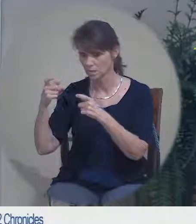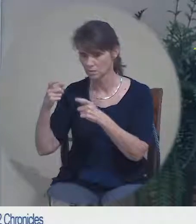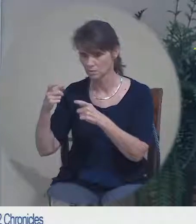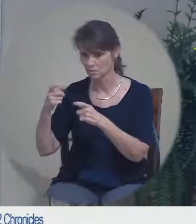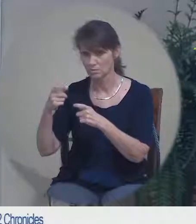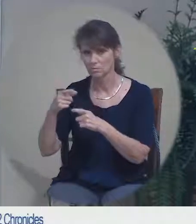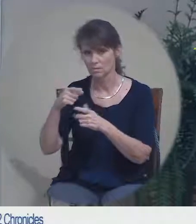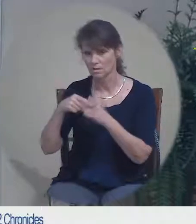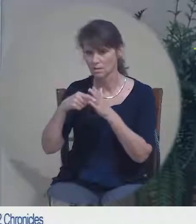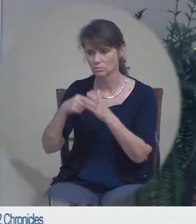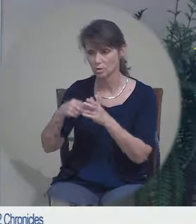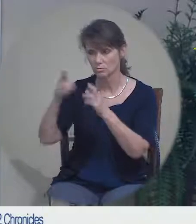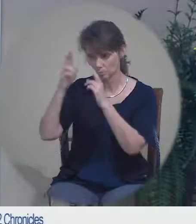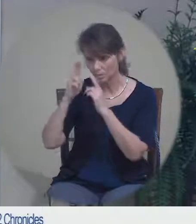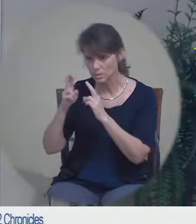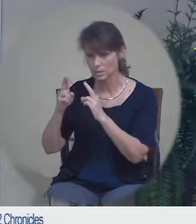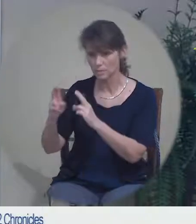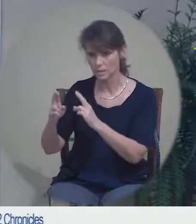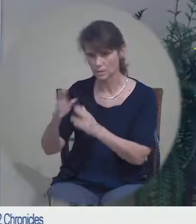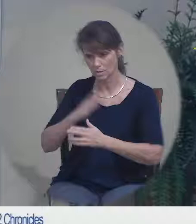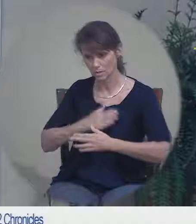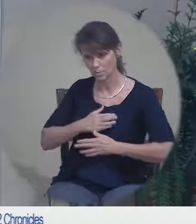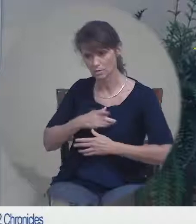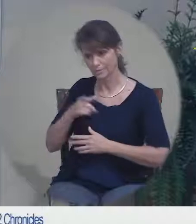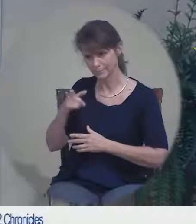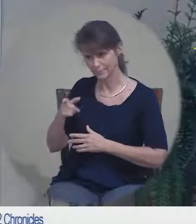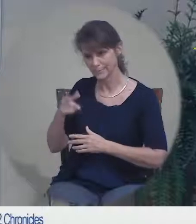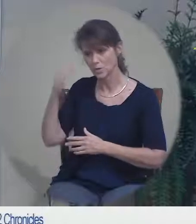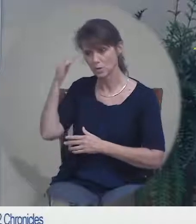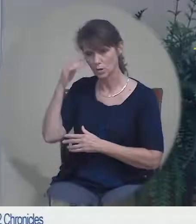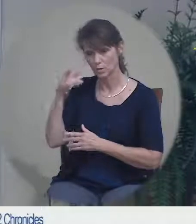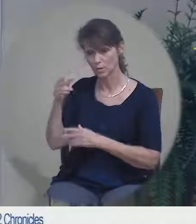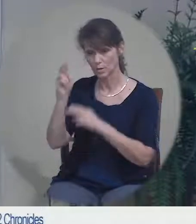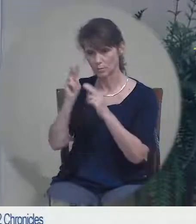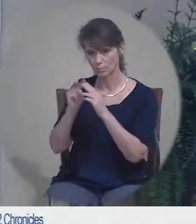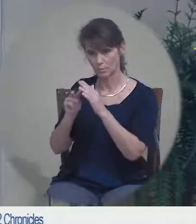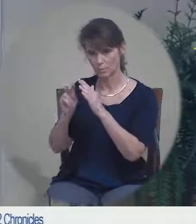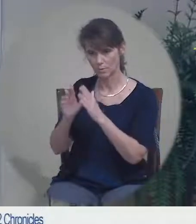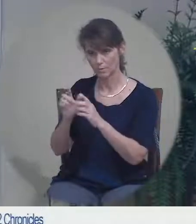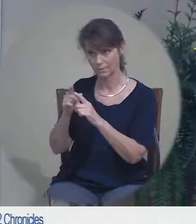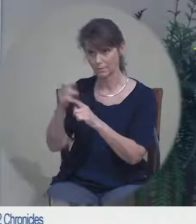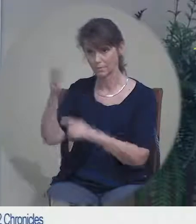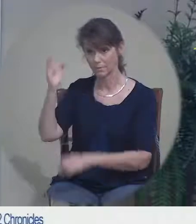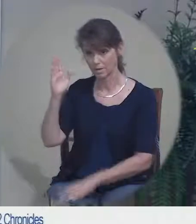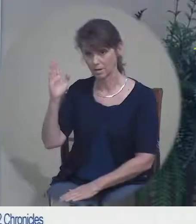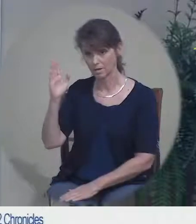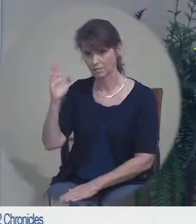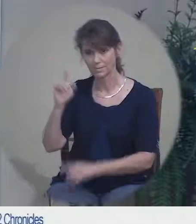and appreciated him as a prophet of God, but he did not seem